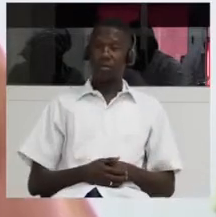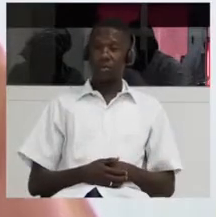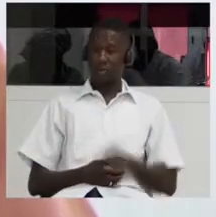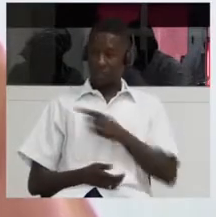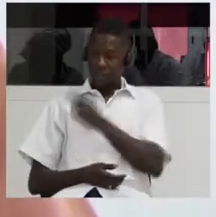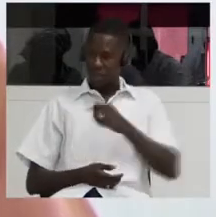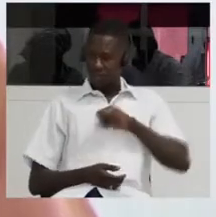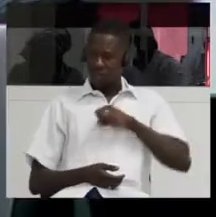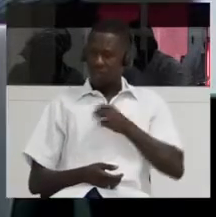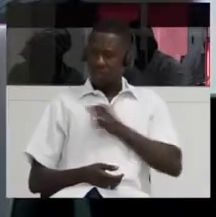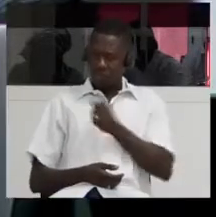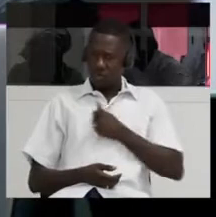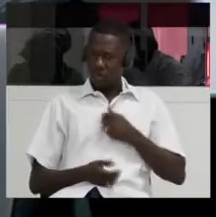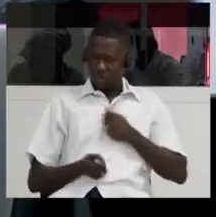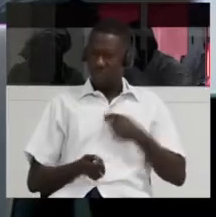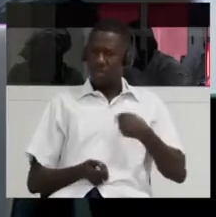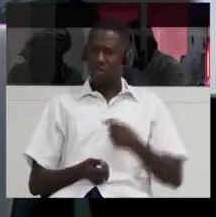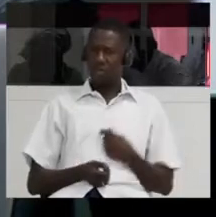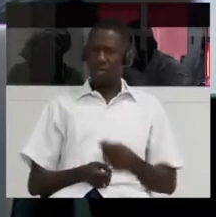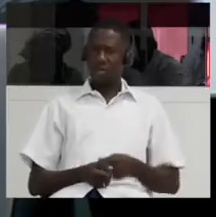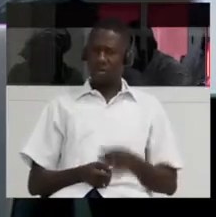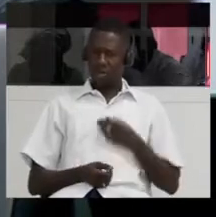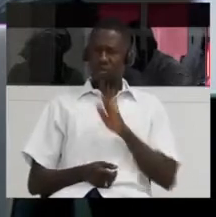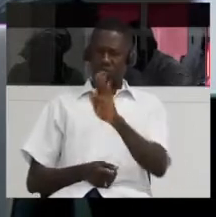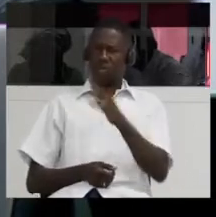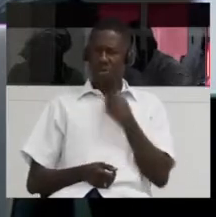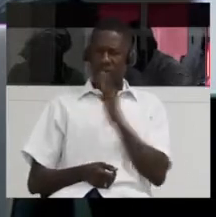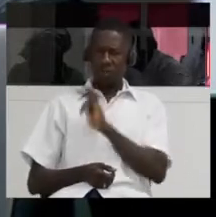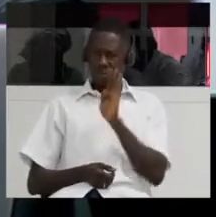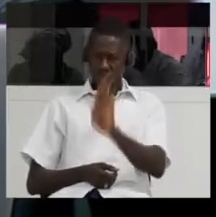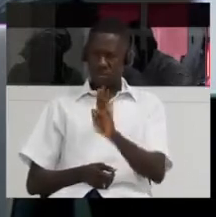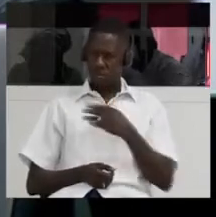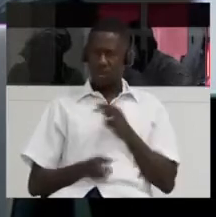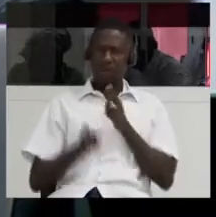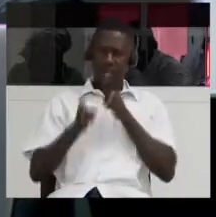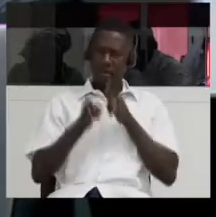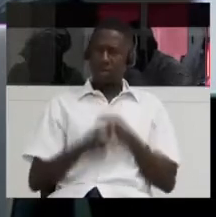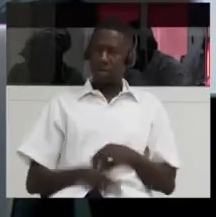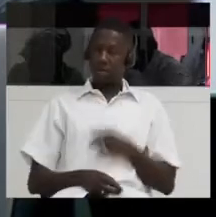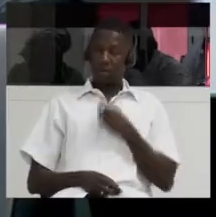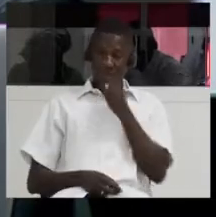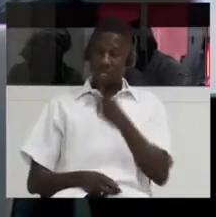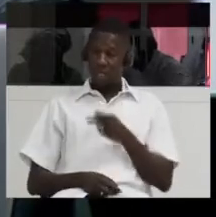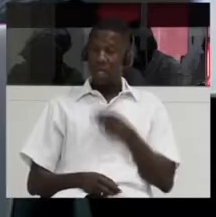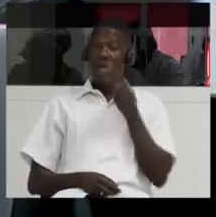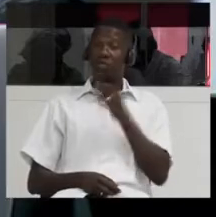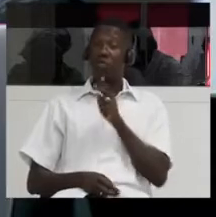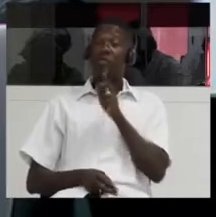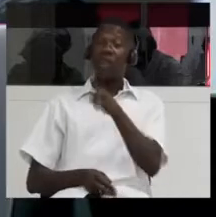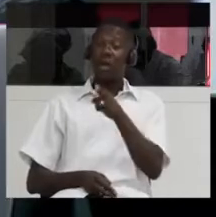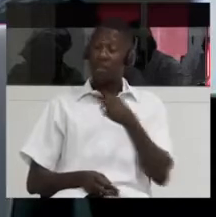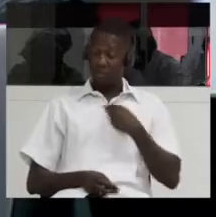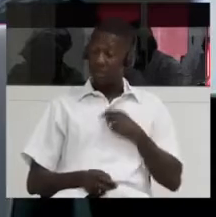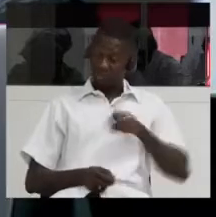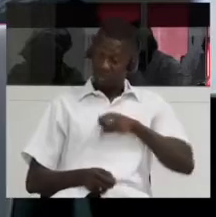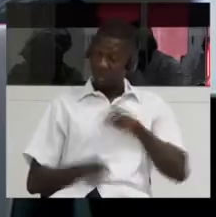fire. And you responded that if they do not succeed... They can fire. If they fail, I will fire also. And ultimately